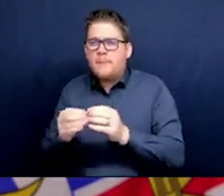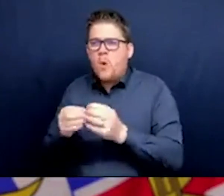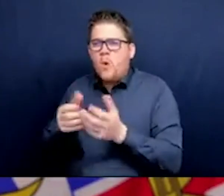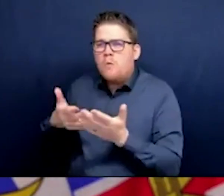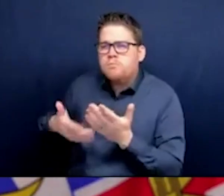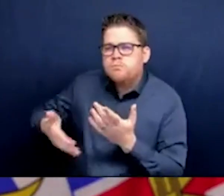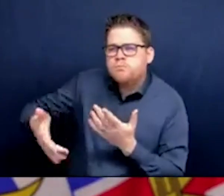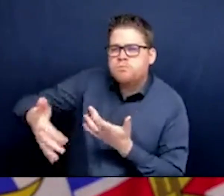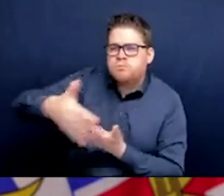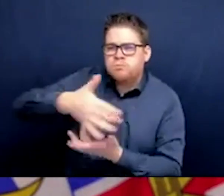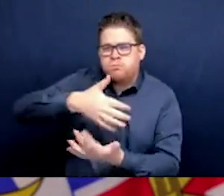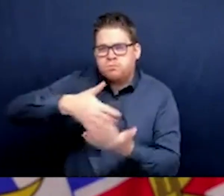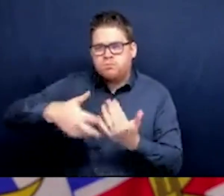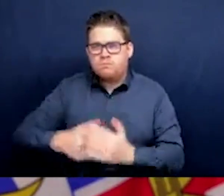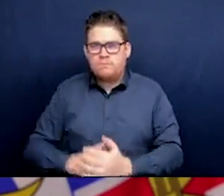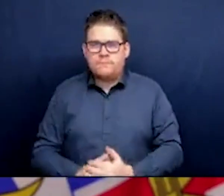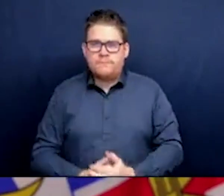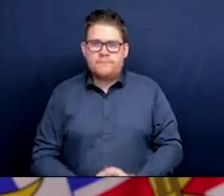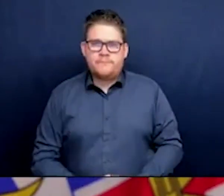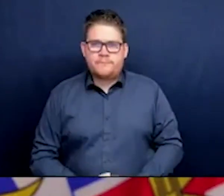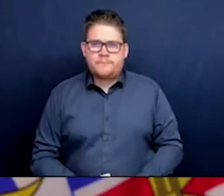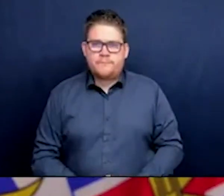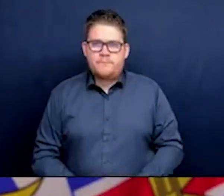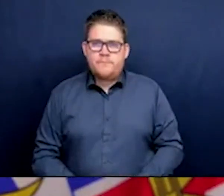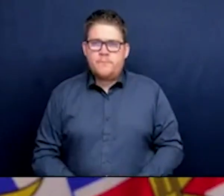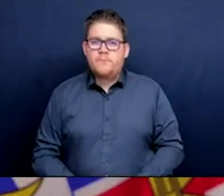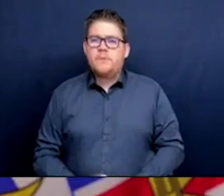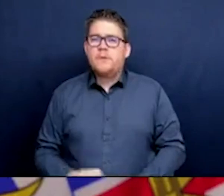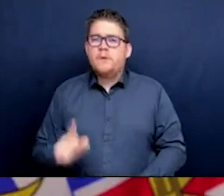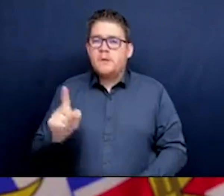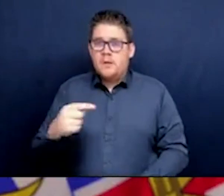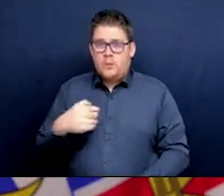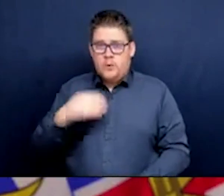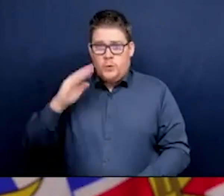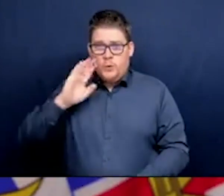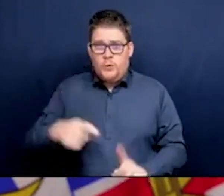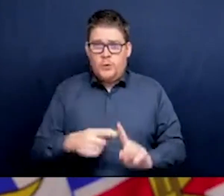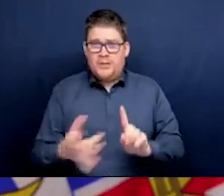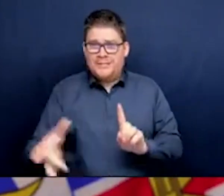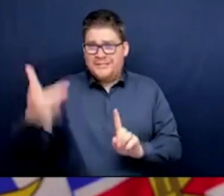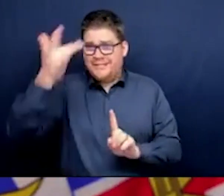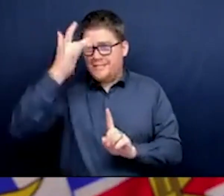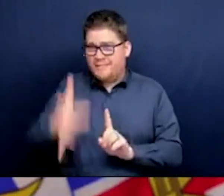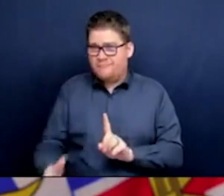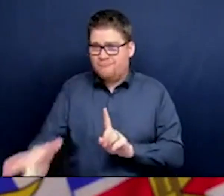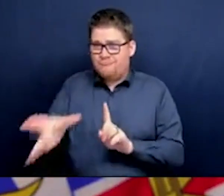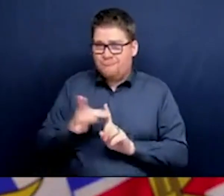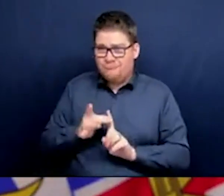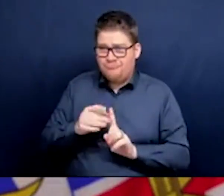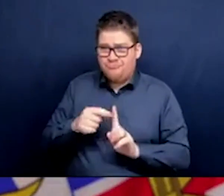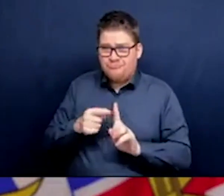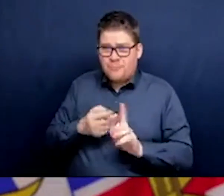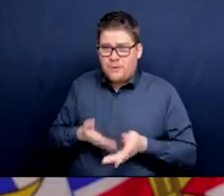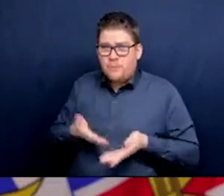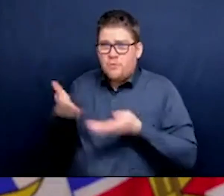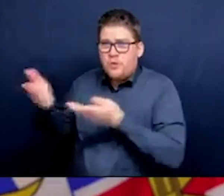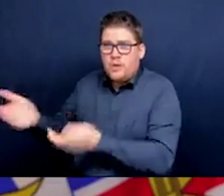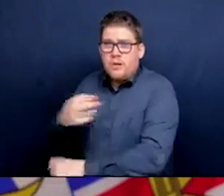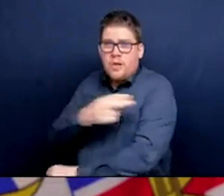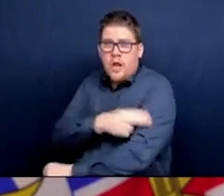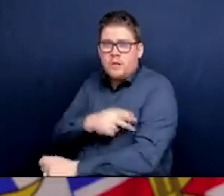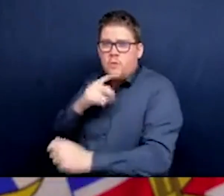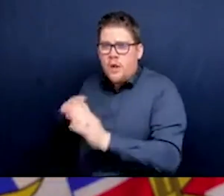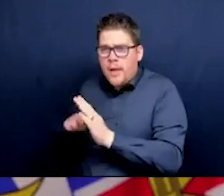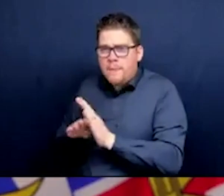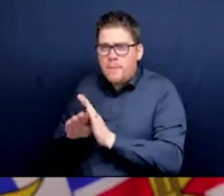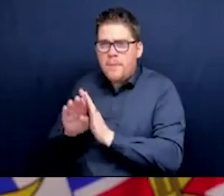hospitalization and infection rates from the data that we put out, they've leveled off somewhat But we are still in this pandemic, and